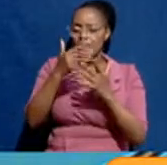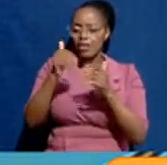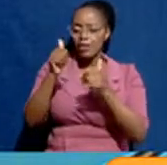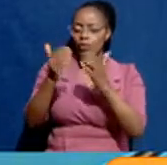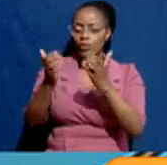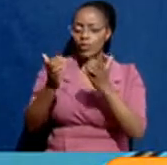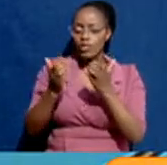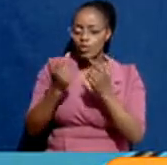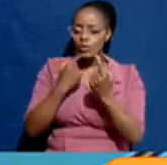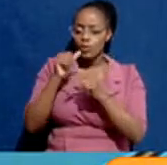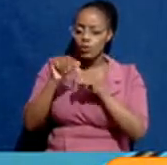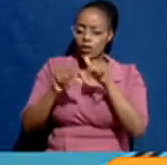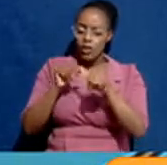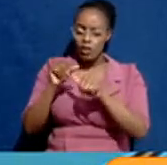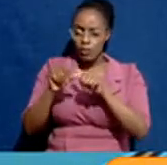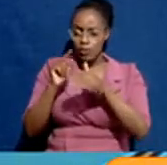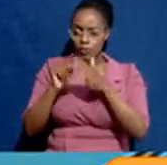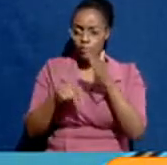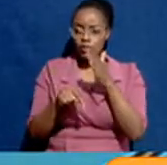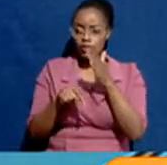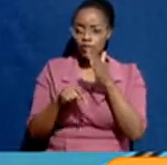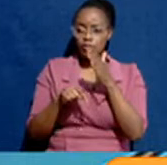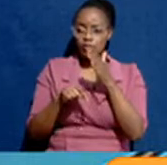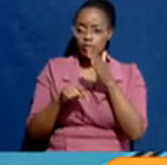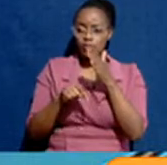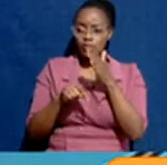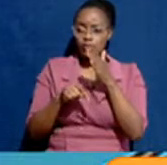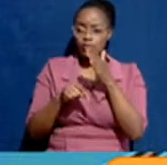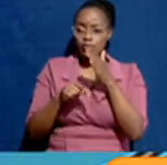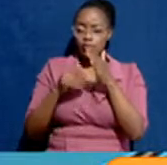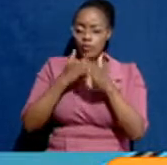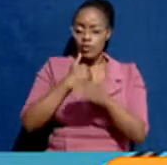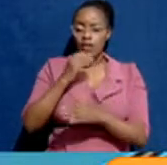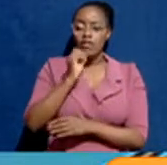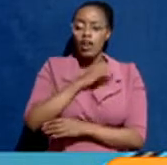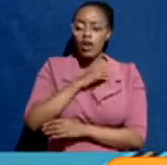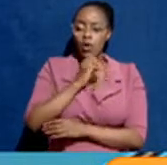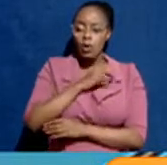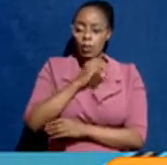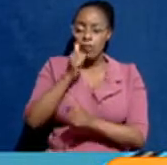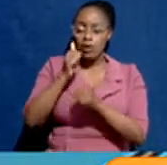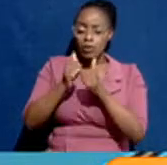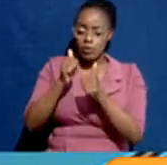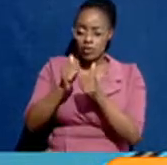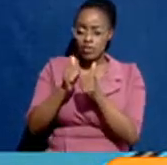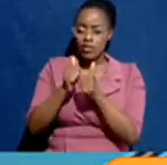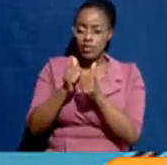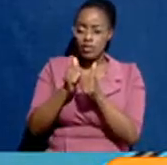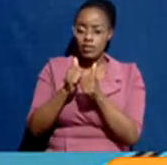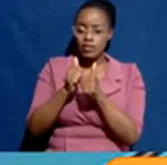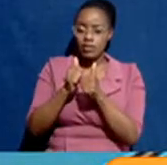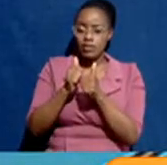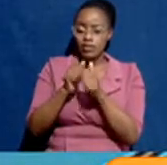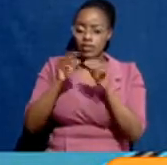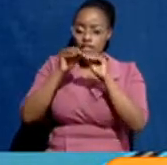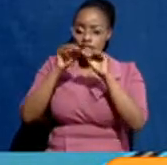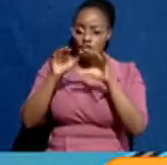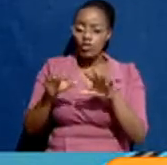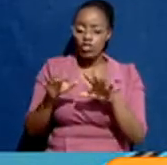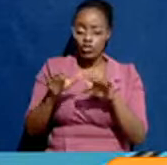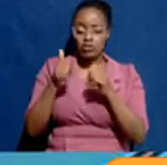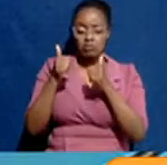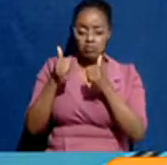need to address, of course, we have been having complaints that, you know, devolution is good.